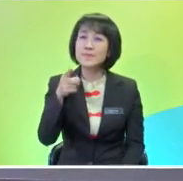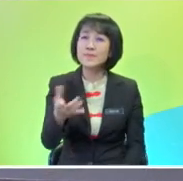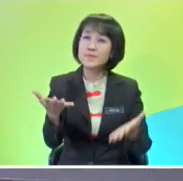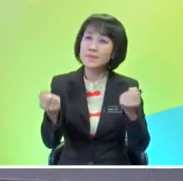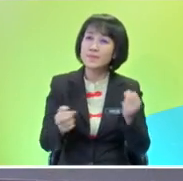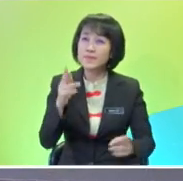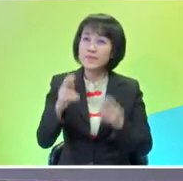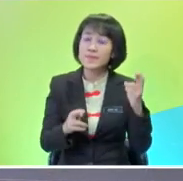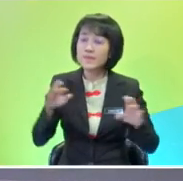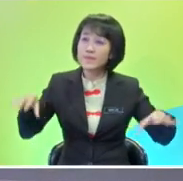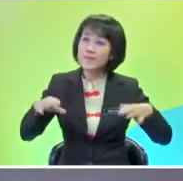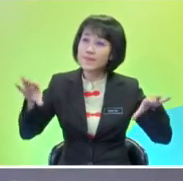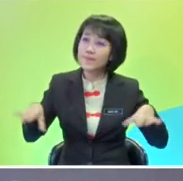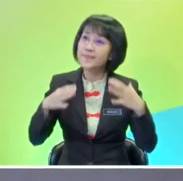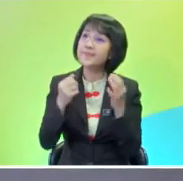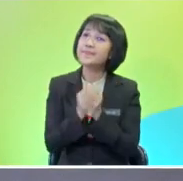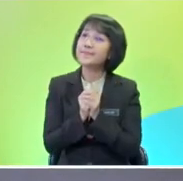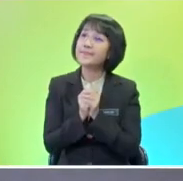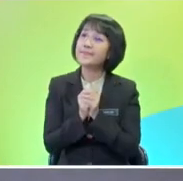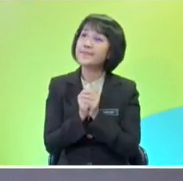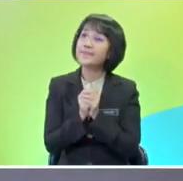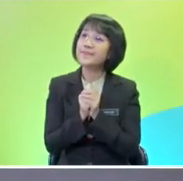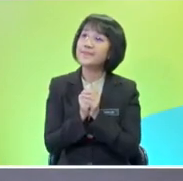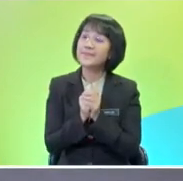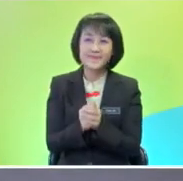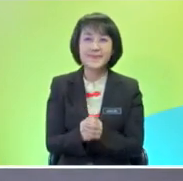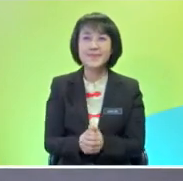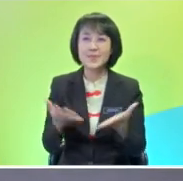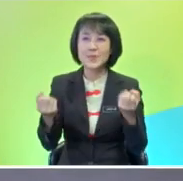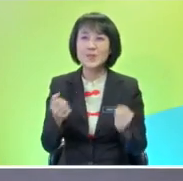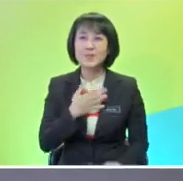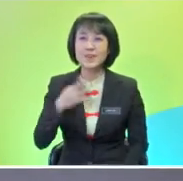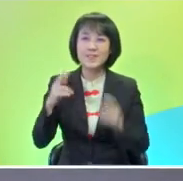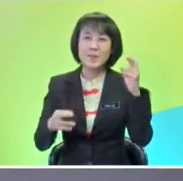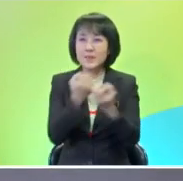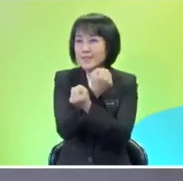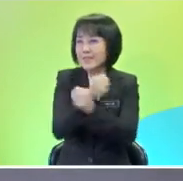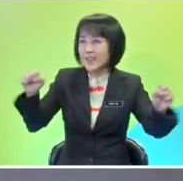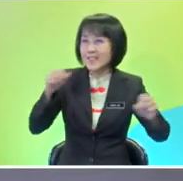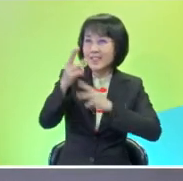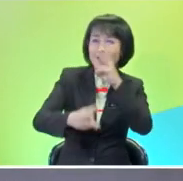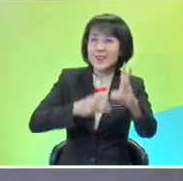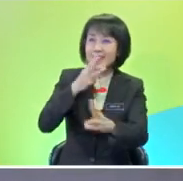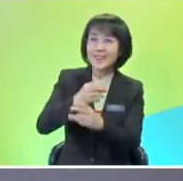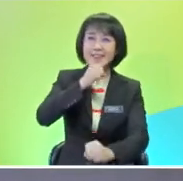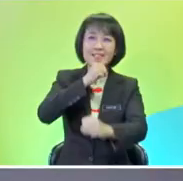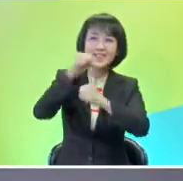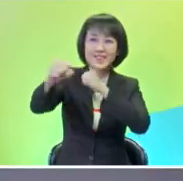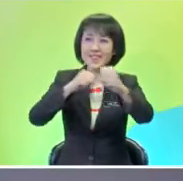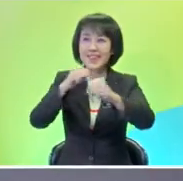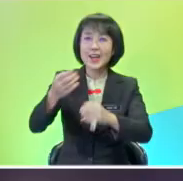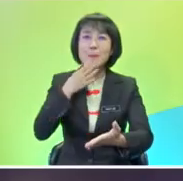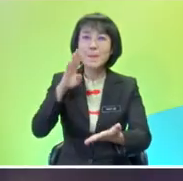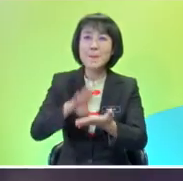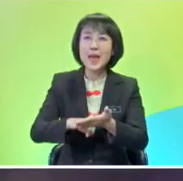my robot to be able to save the world. Wow! And fight bad guys. Okay, yeah.